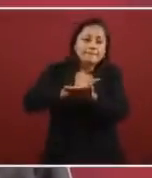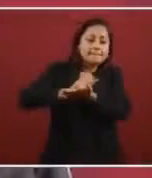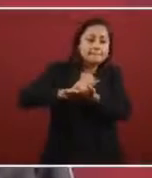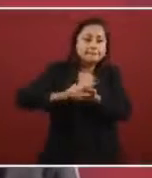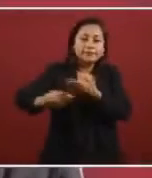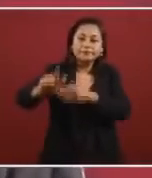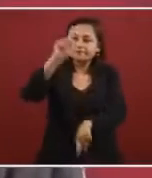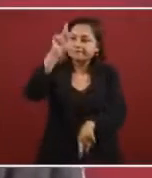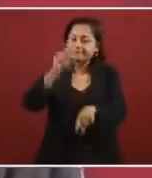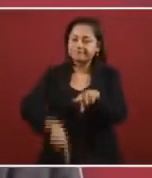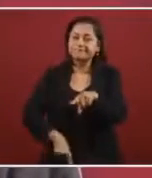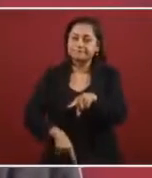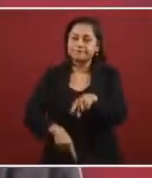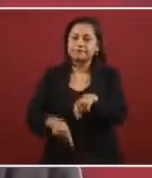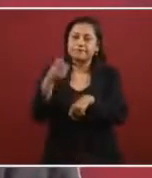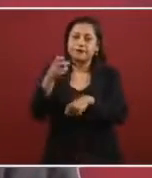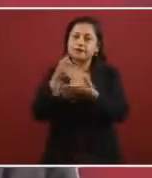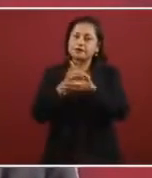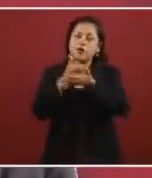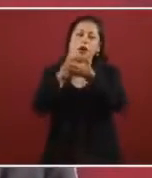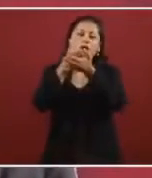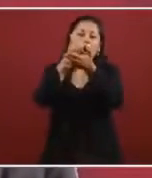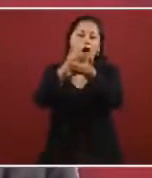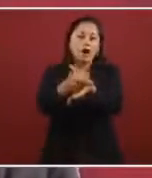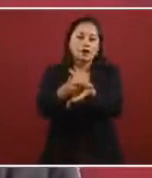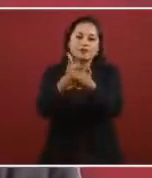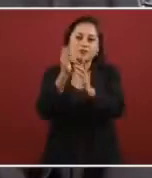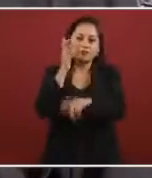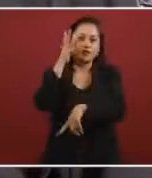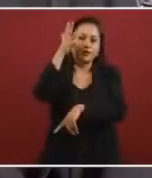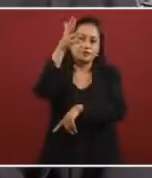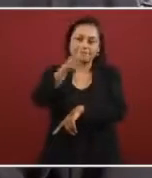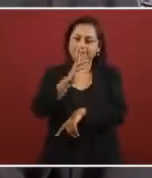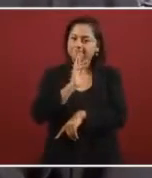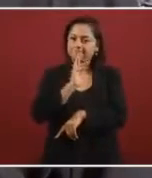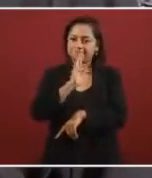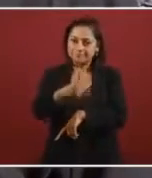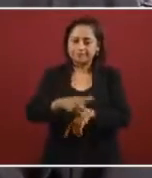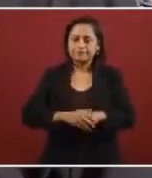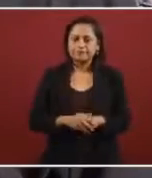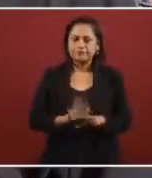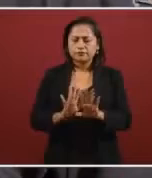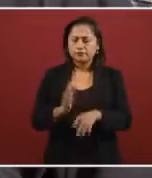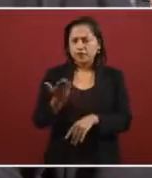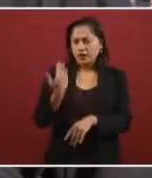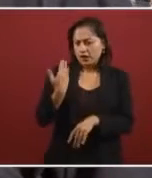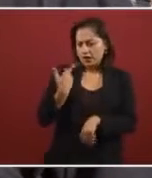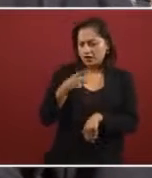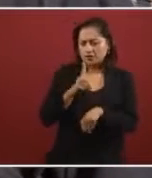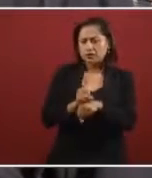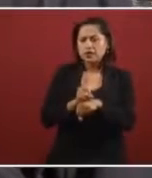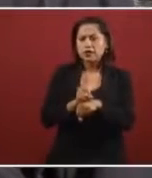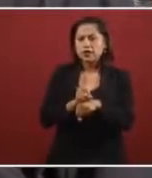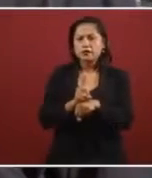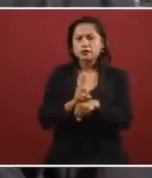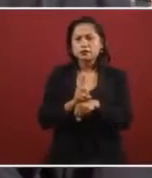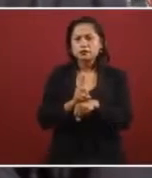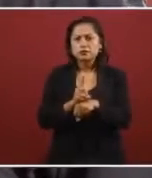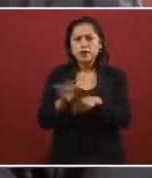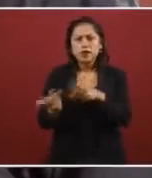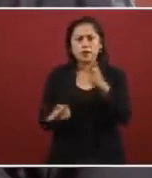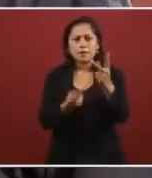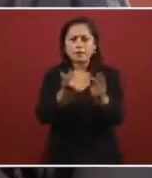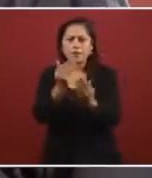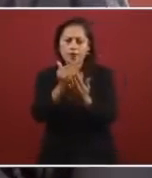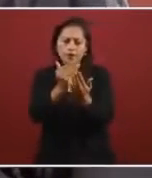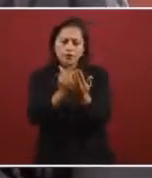a ayudar That muchísimo. will help us tremendously. Hace unos días salió una A encuesta. few years ago, sobre a few percepción. days ago,